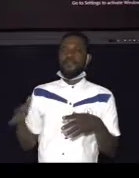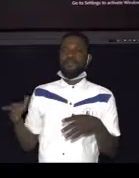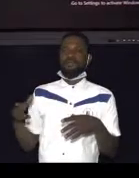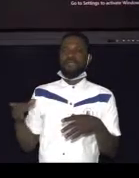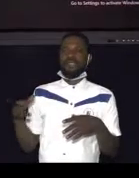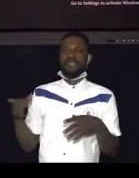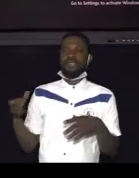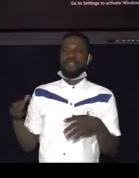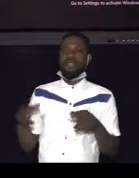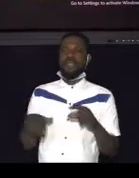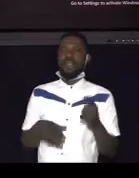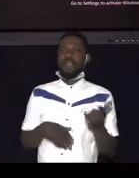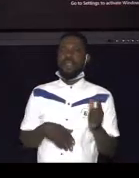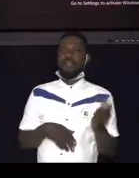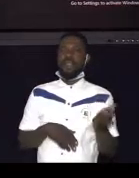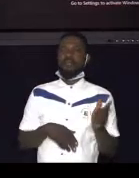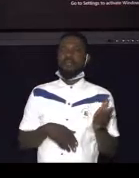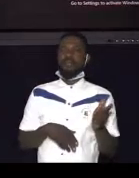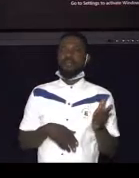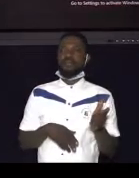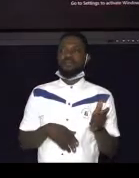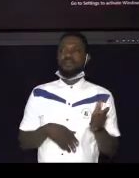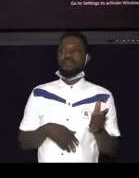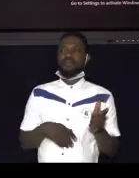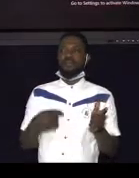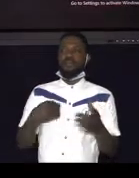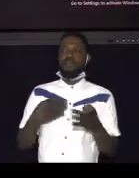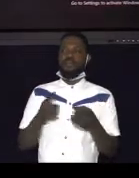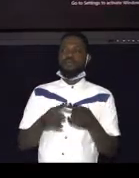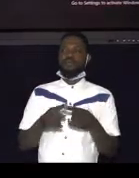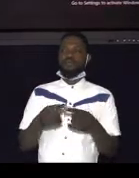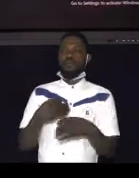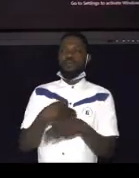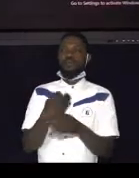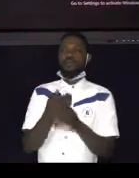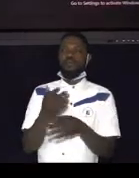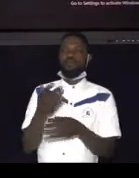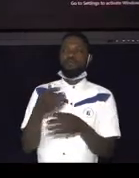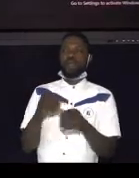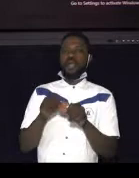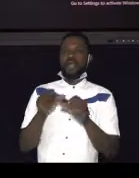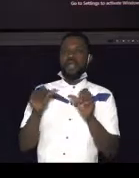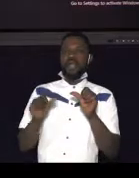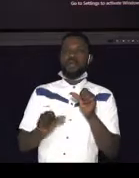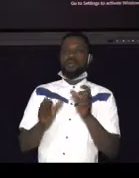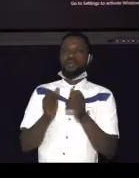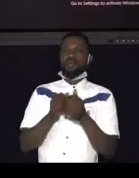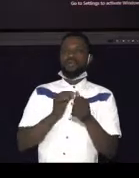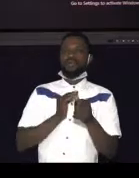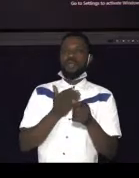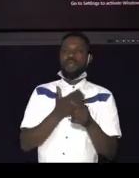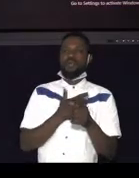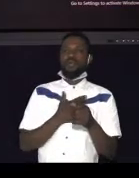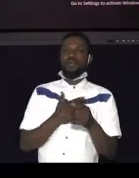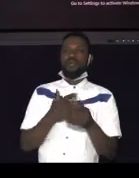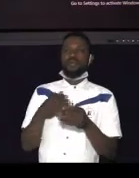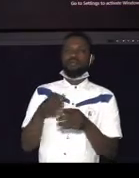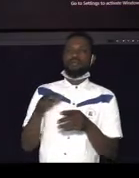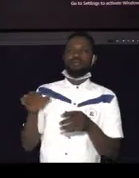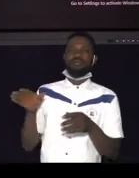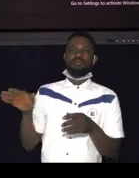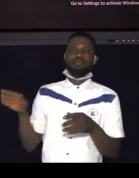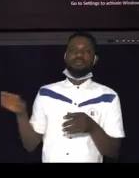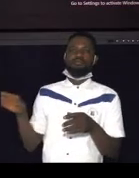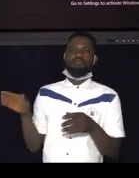right hand, then left hand. Okay. So we're going to be forming angles with our hands. Okay. So stretch out your right arm like